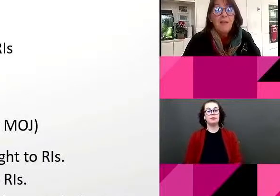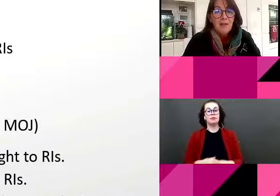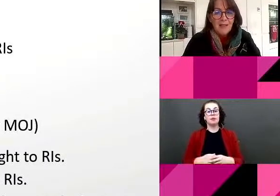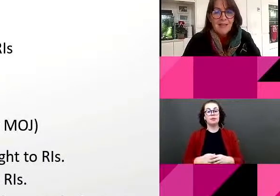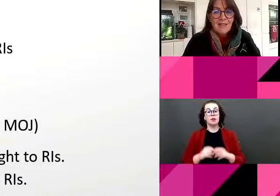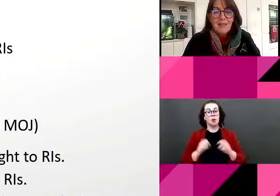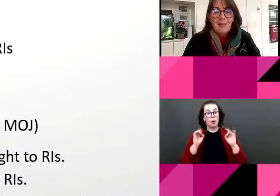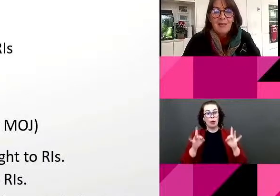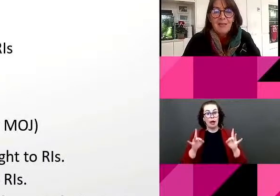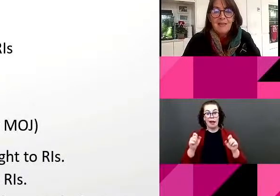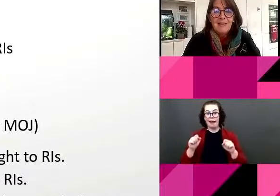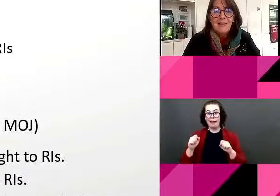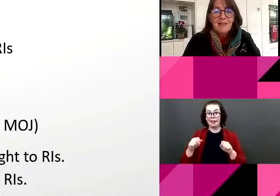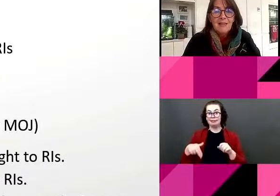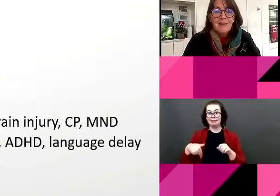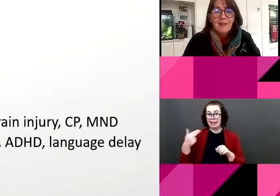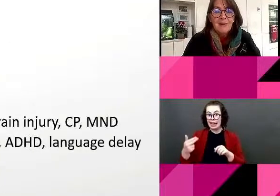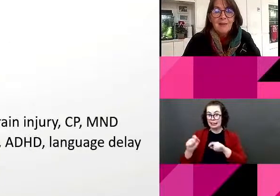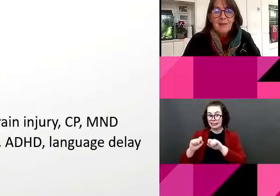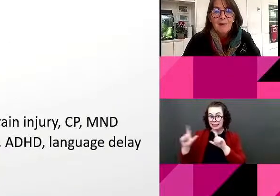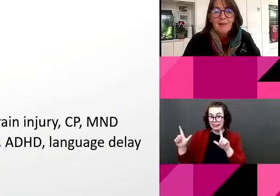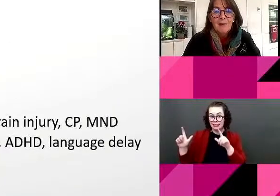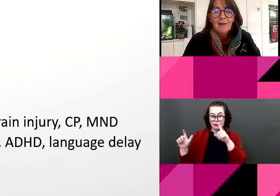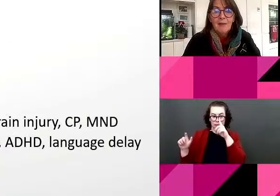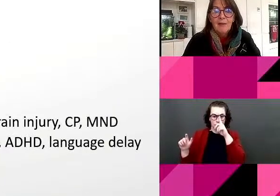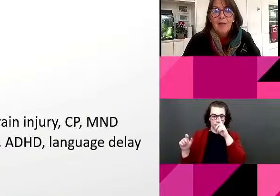Okay, and then the next slide, please.